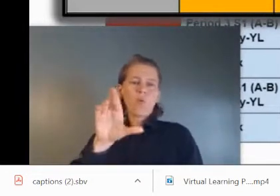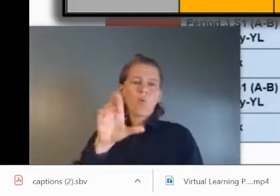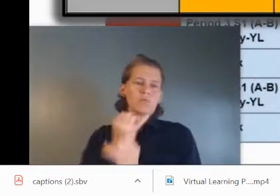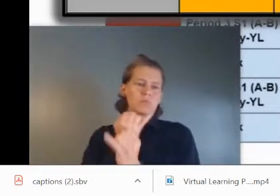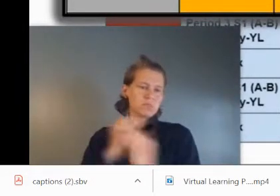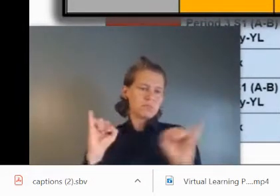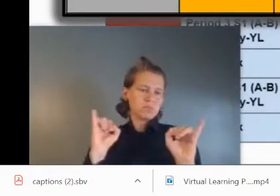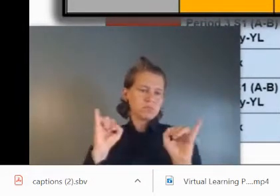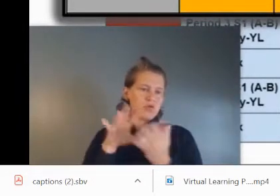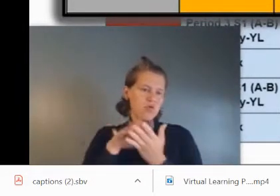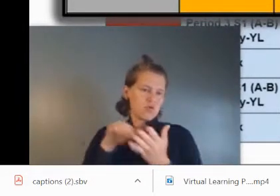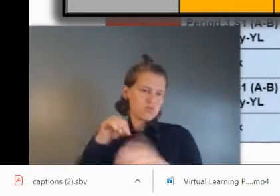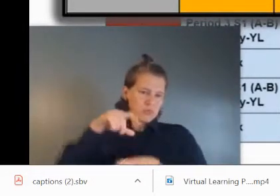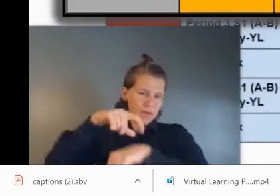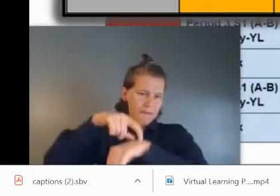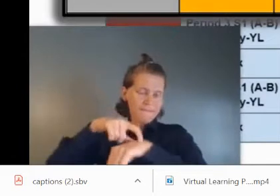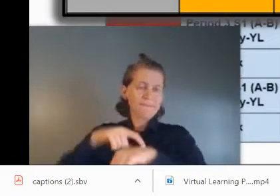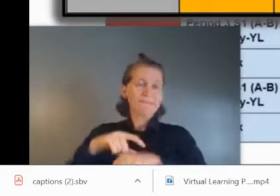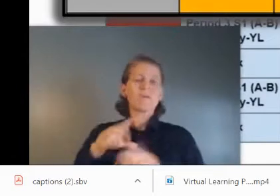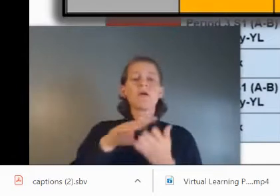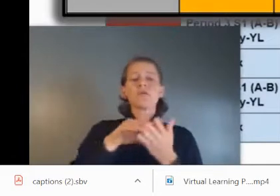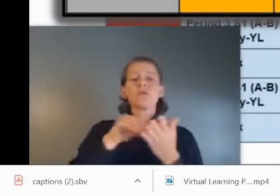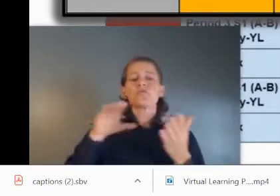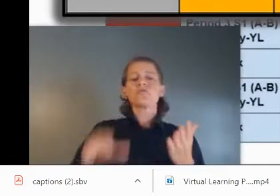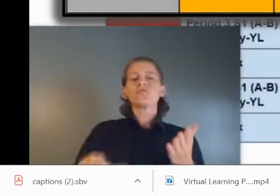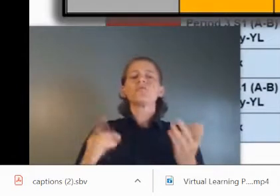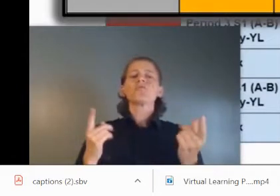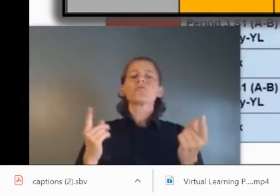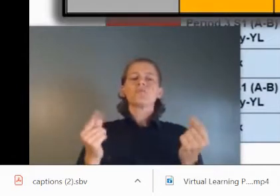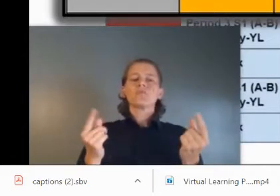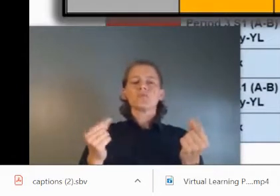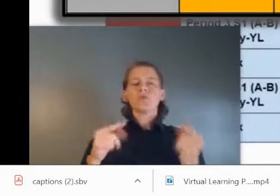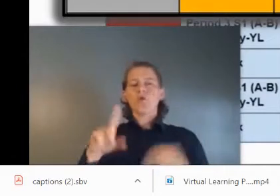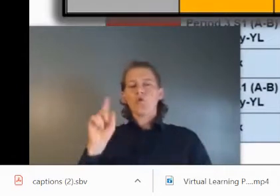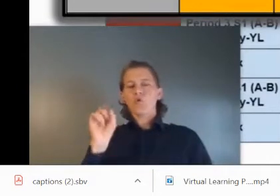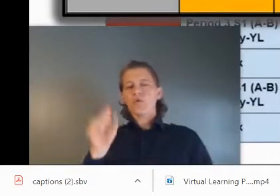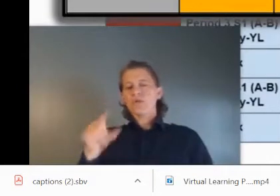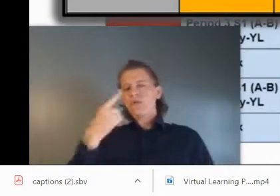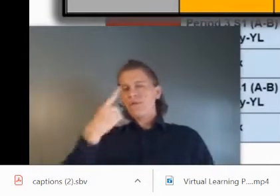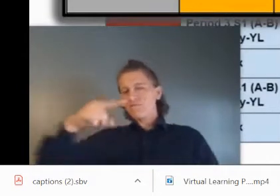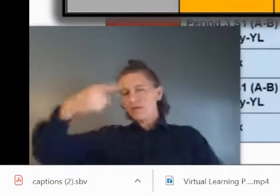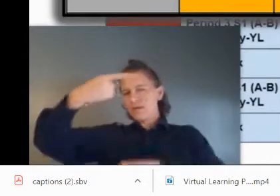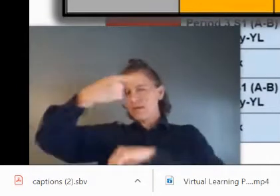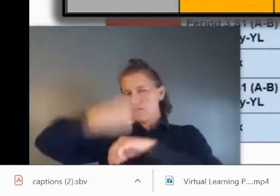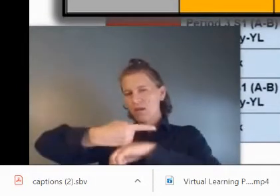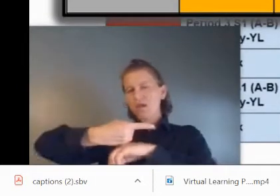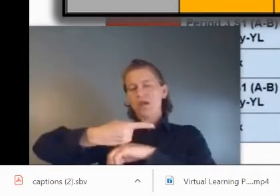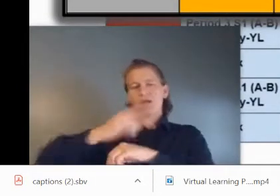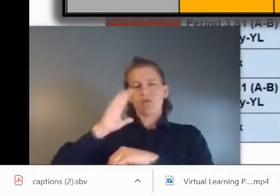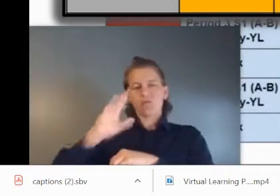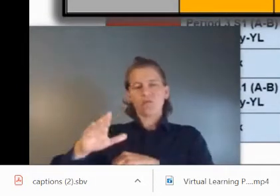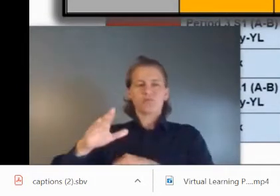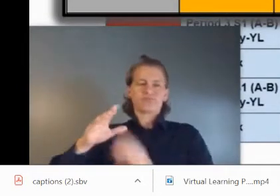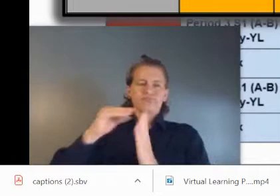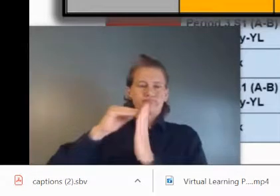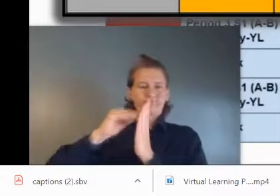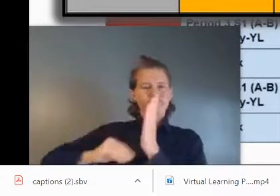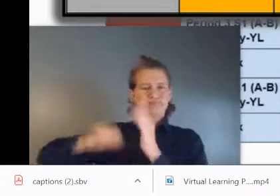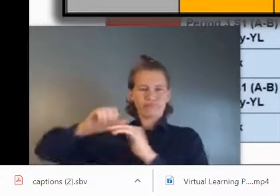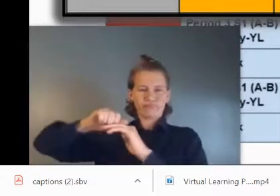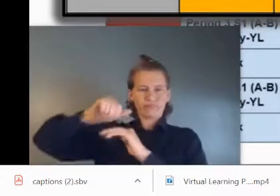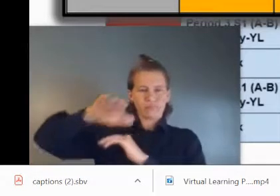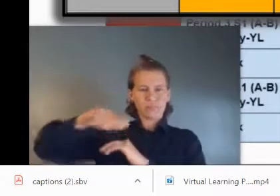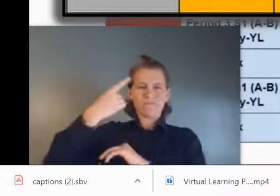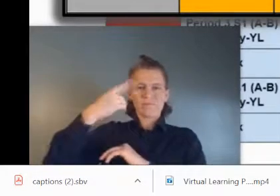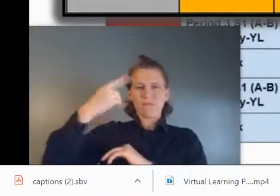Students will also complete an assigned question of the day for attendance during this time on Fridays. Students